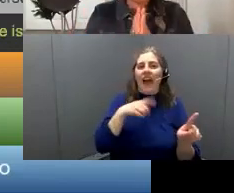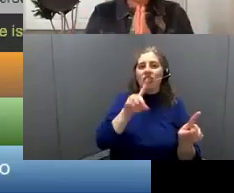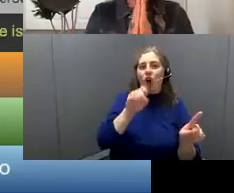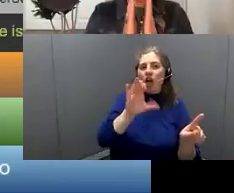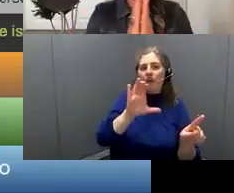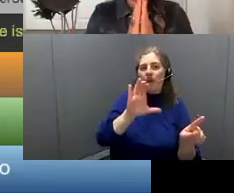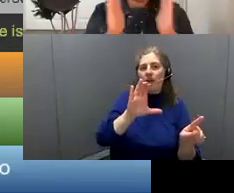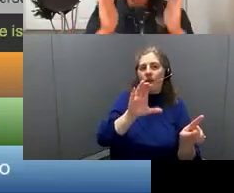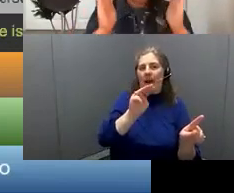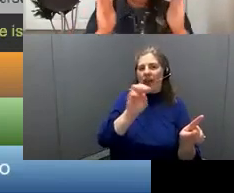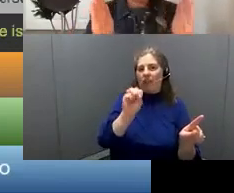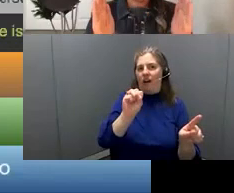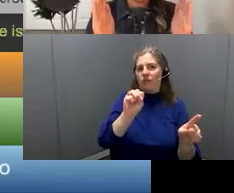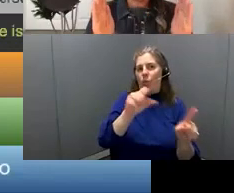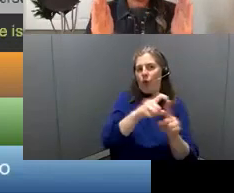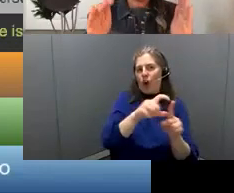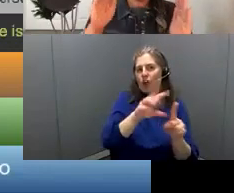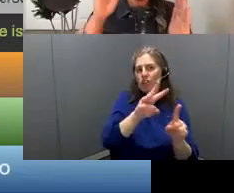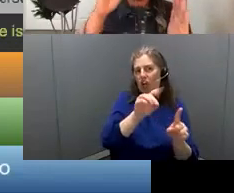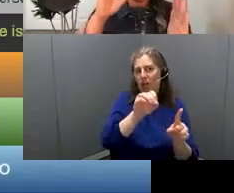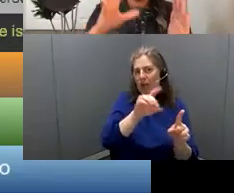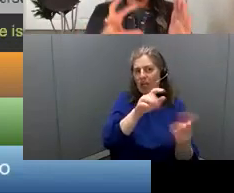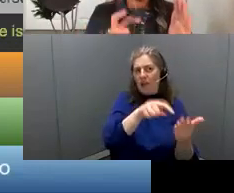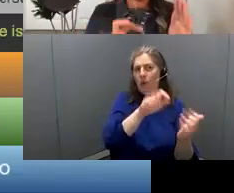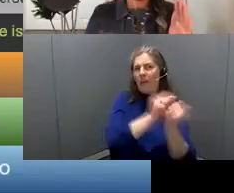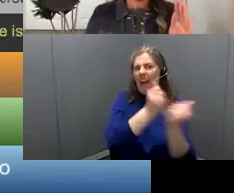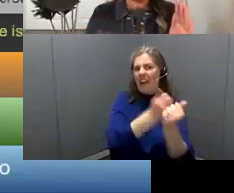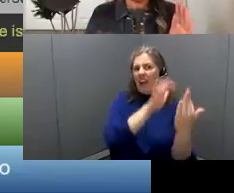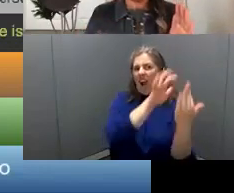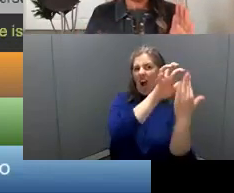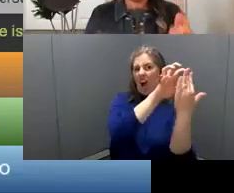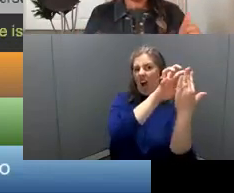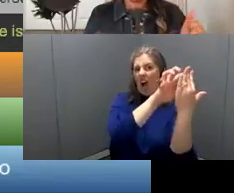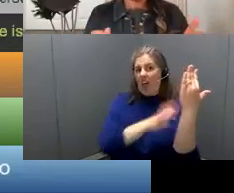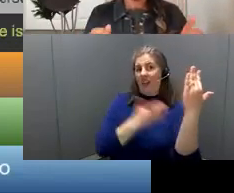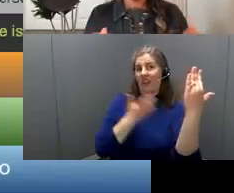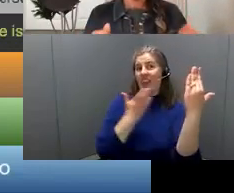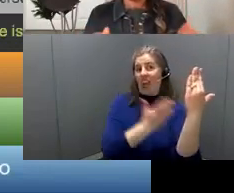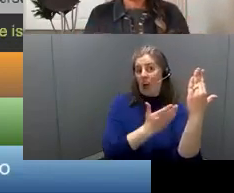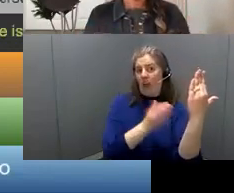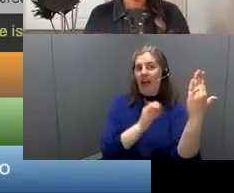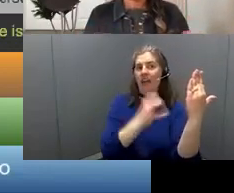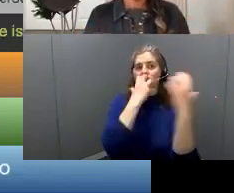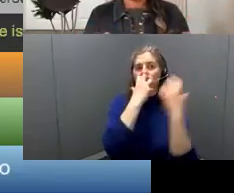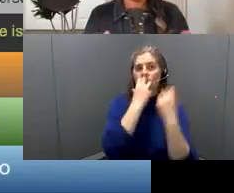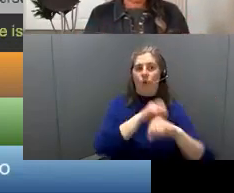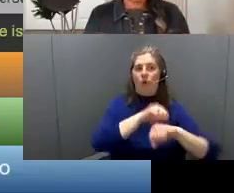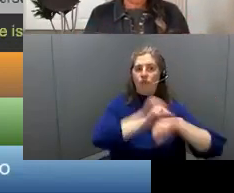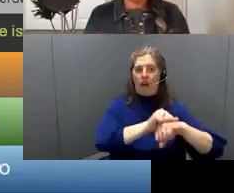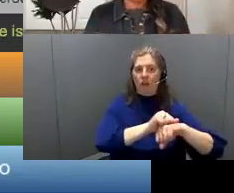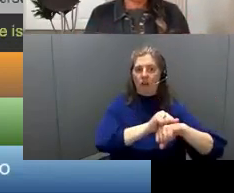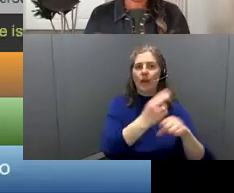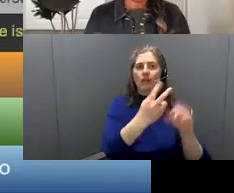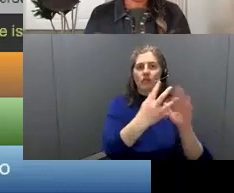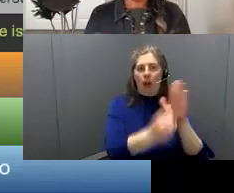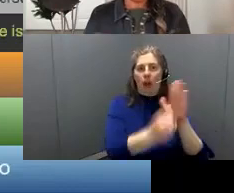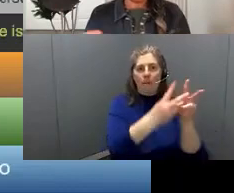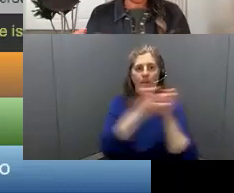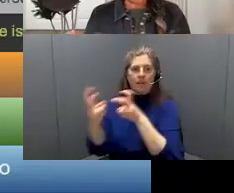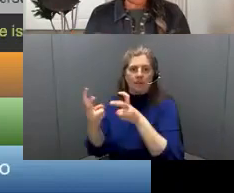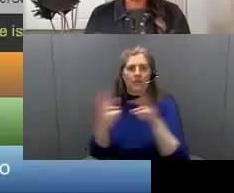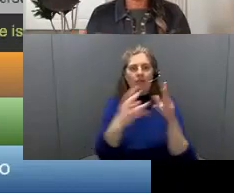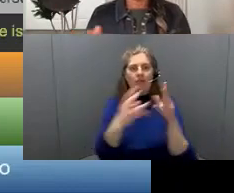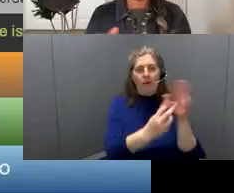document. You need that Word document with everything written on it. That is your rock. You're going to need that because